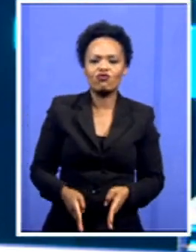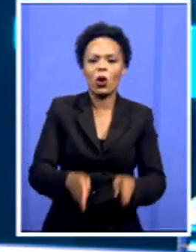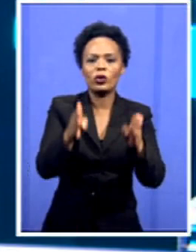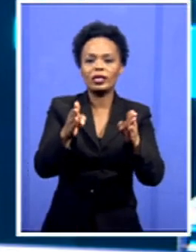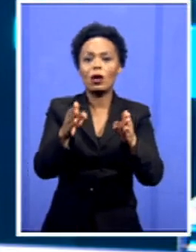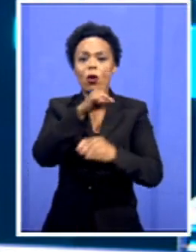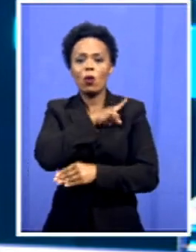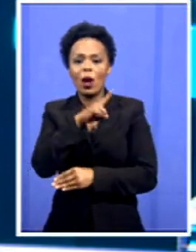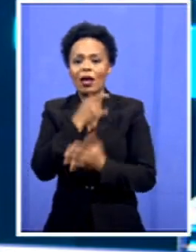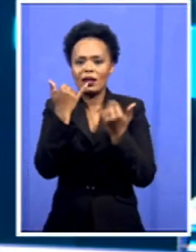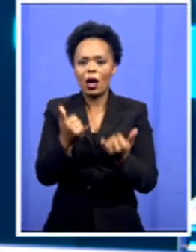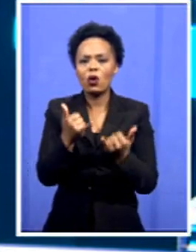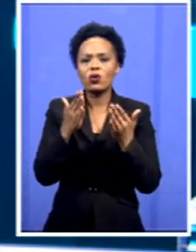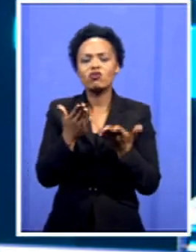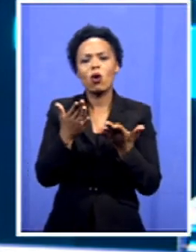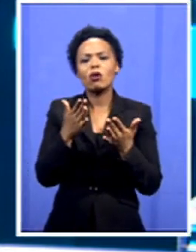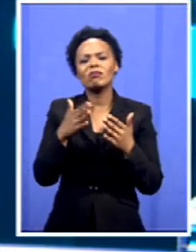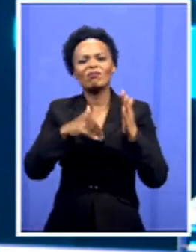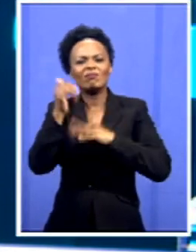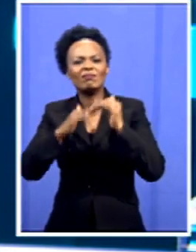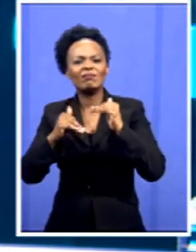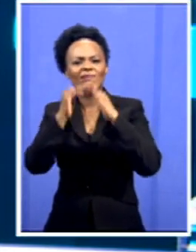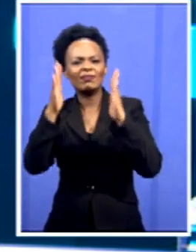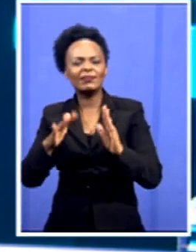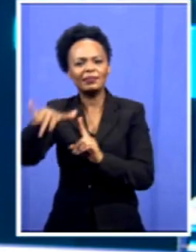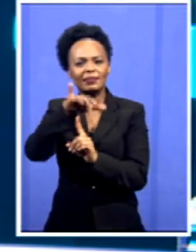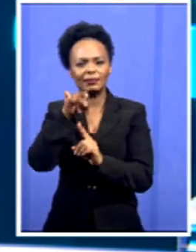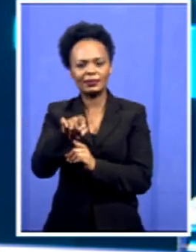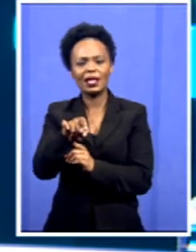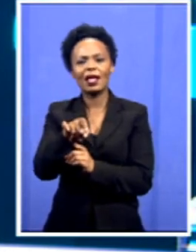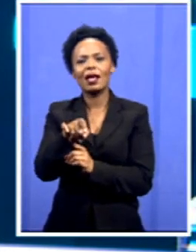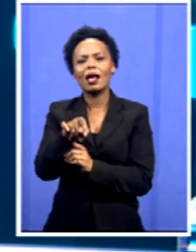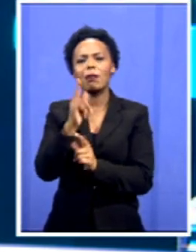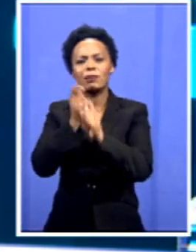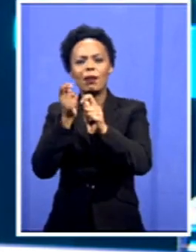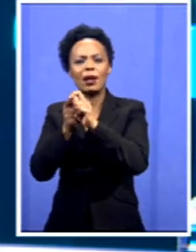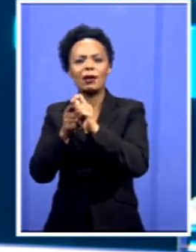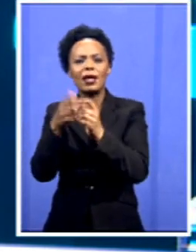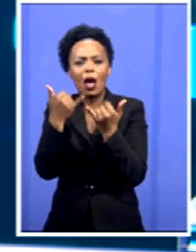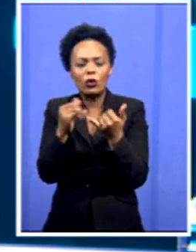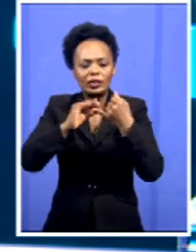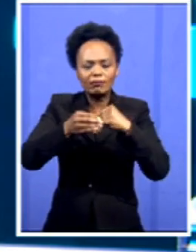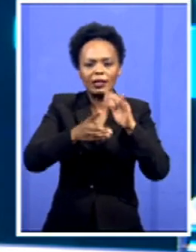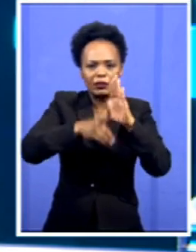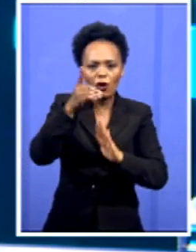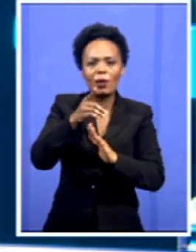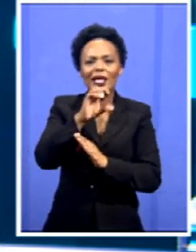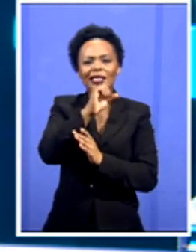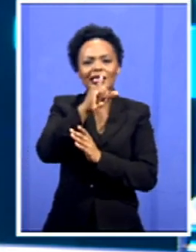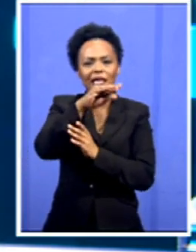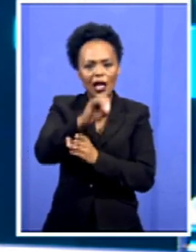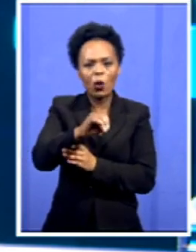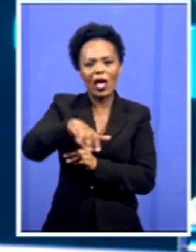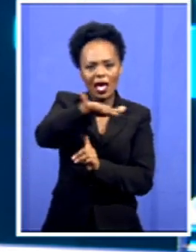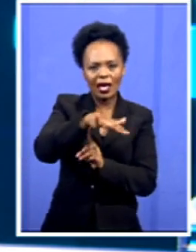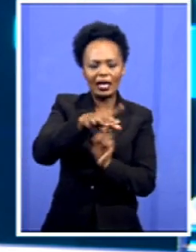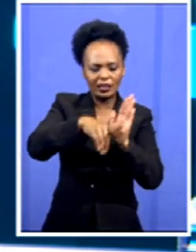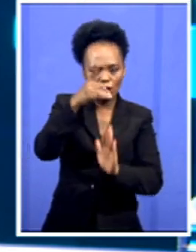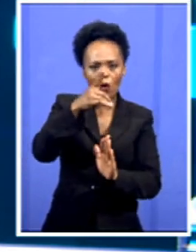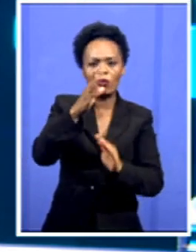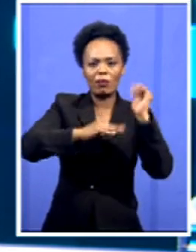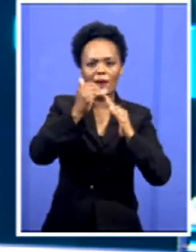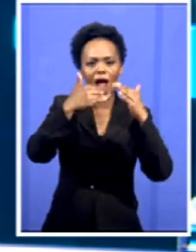got human settlement areas. I mean, we've just developed now Citadel area. There's also the